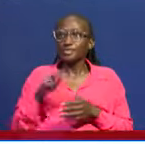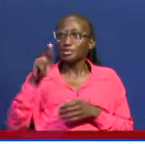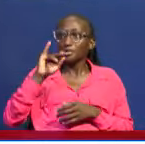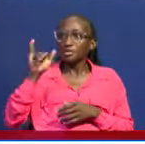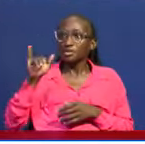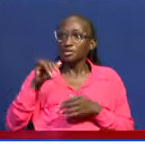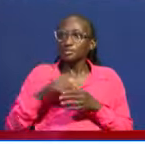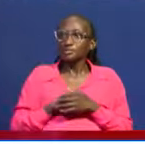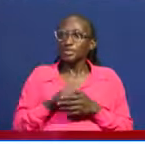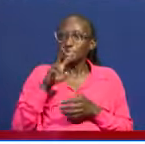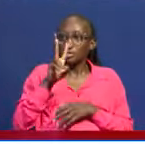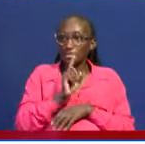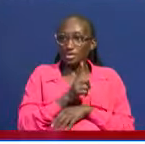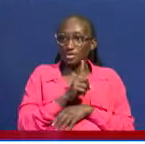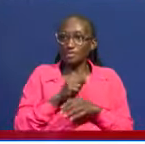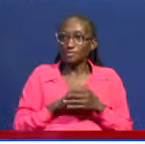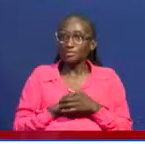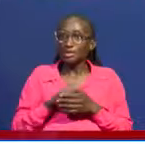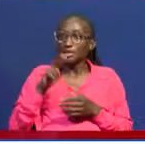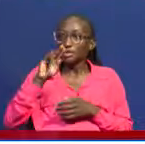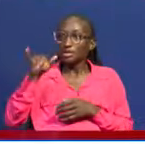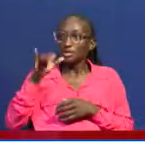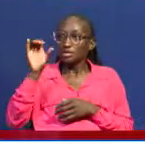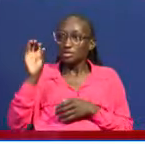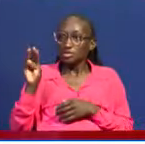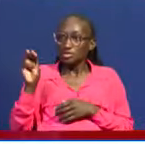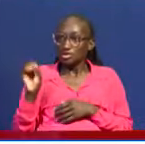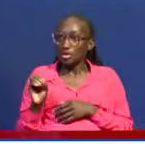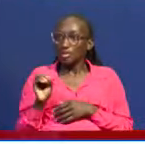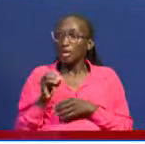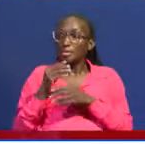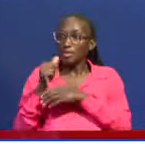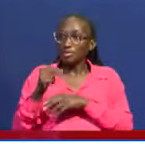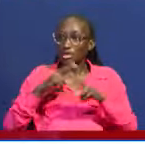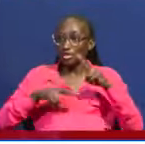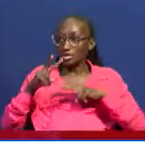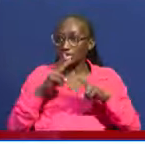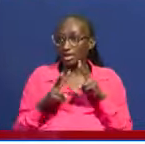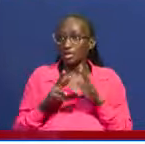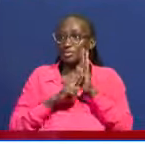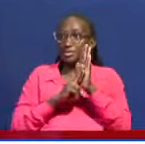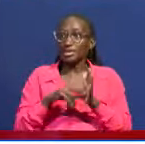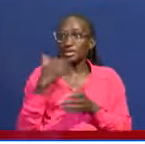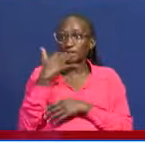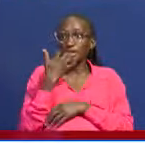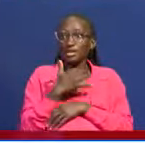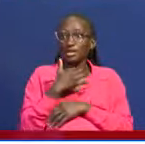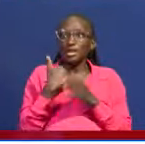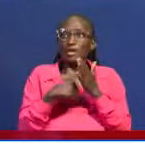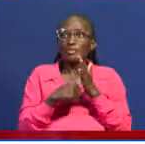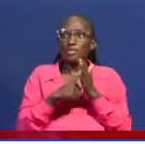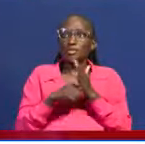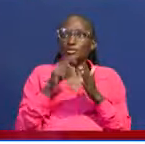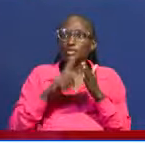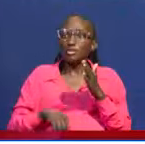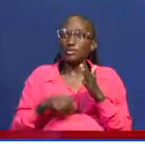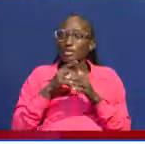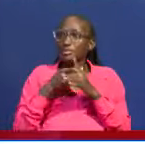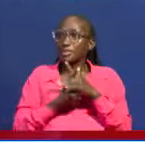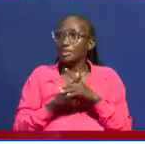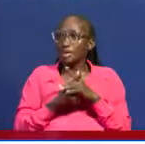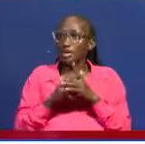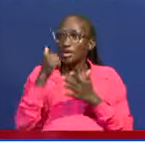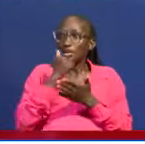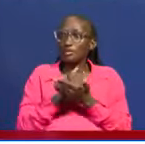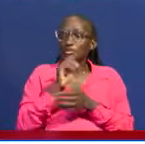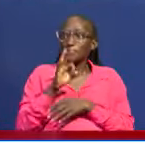bought the hotel two minutes as a proxy for the Deputy President. Whether what problem do we have with refurbishment at the office